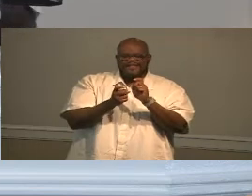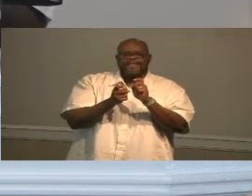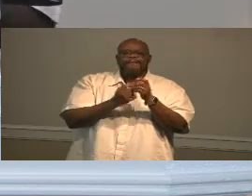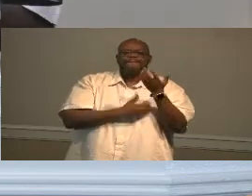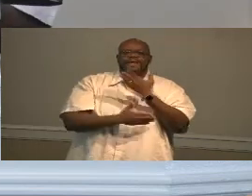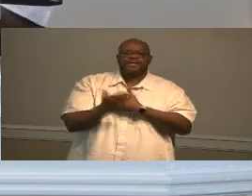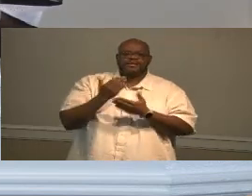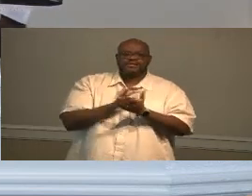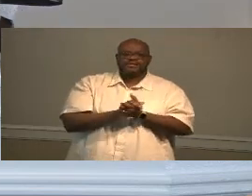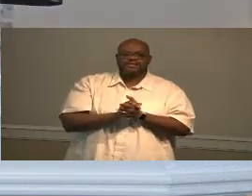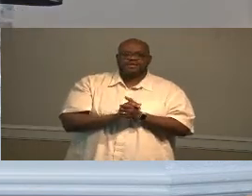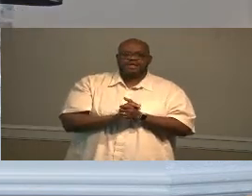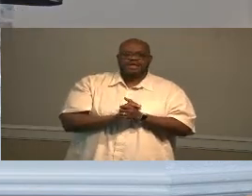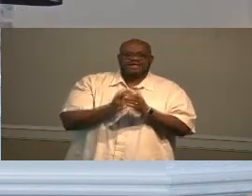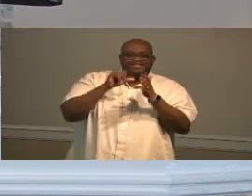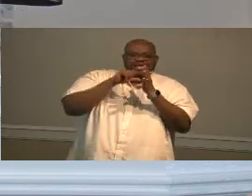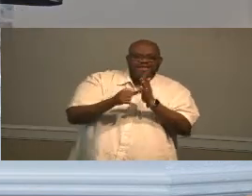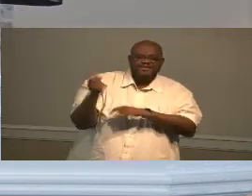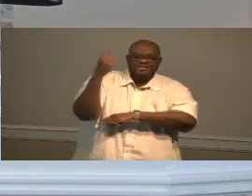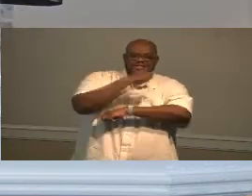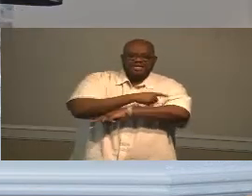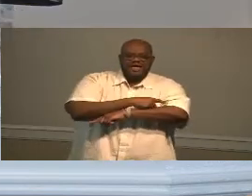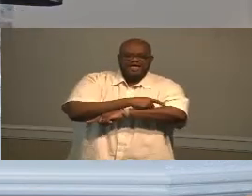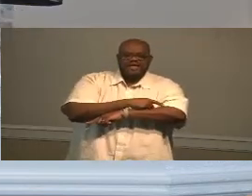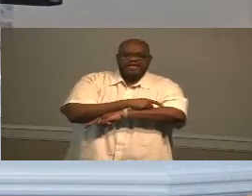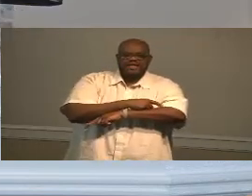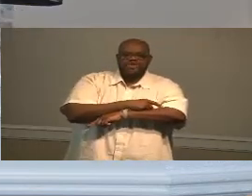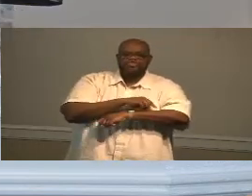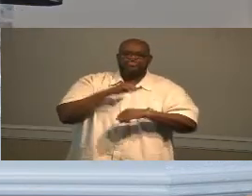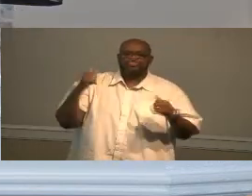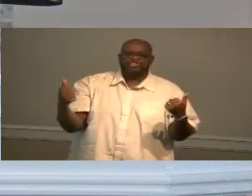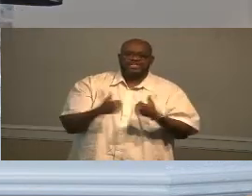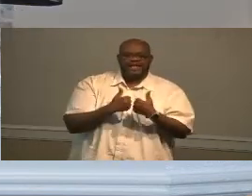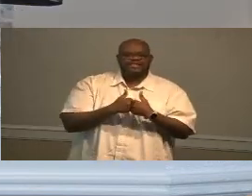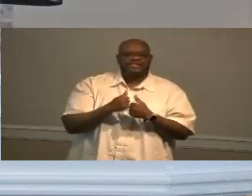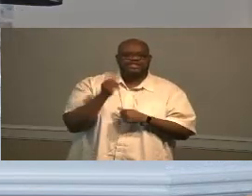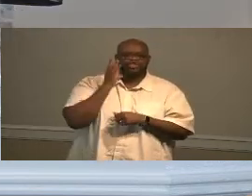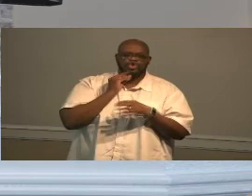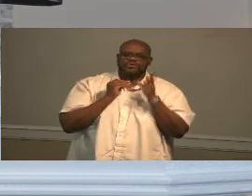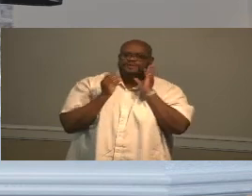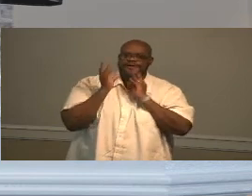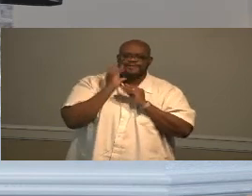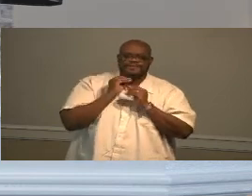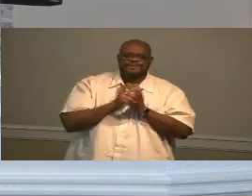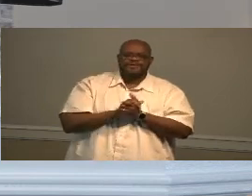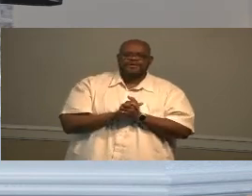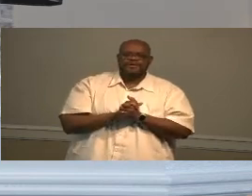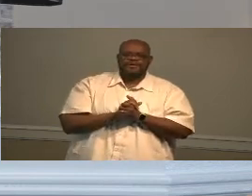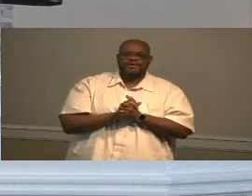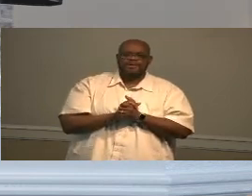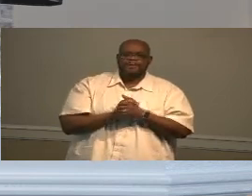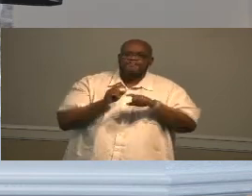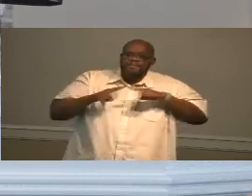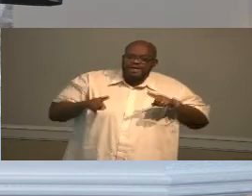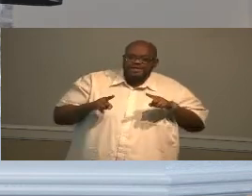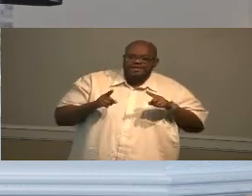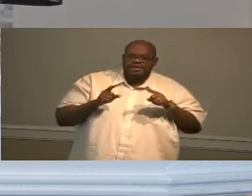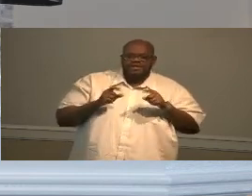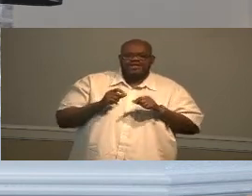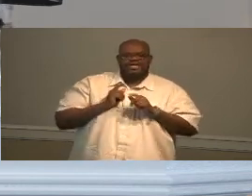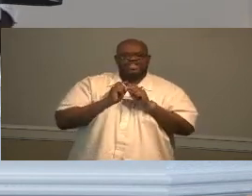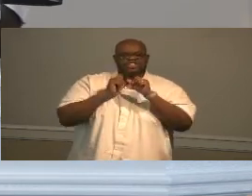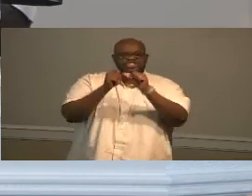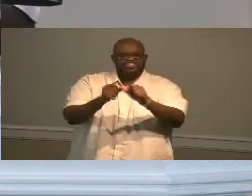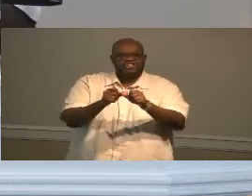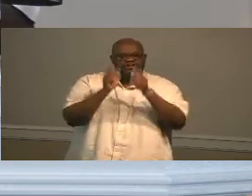That's the message today, challenging circumstances. But keep your eyes on Jesus. Not